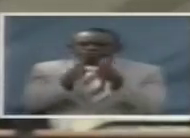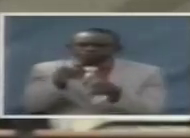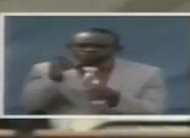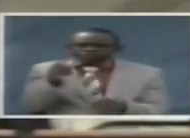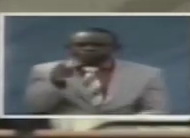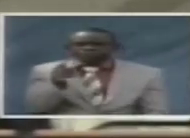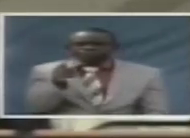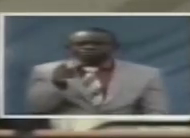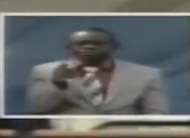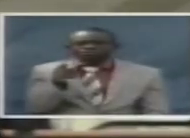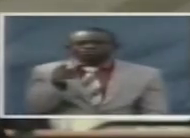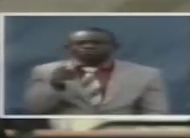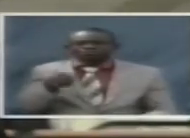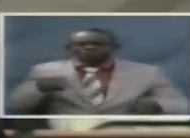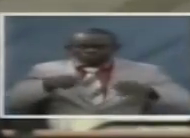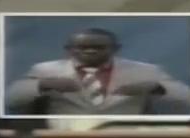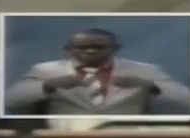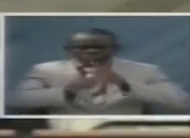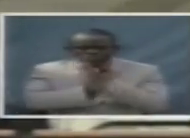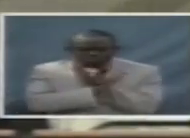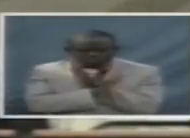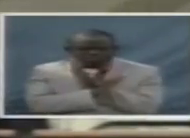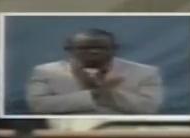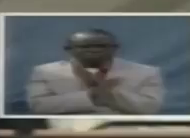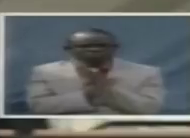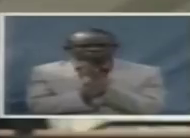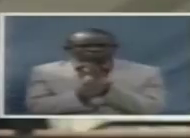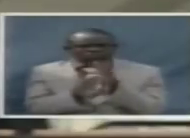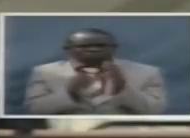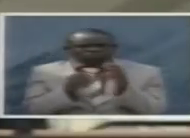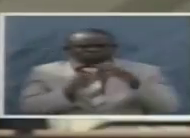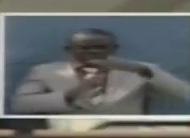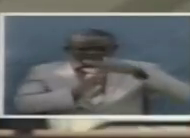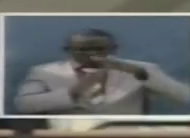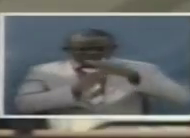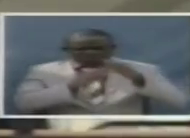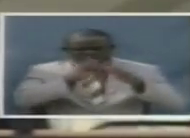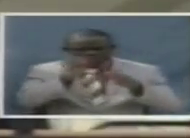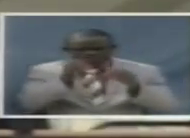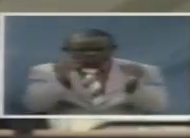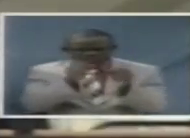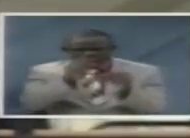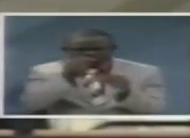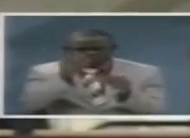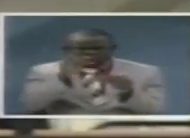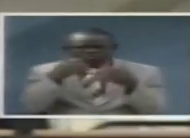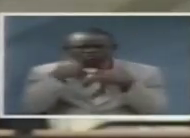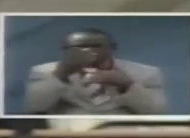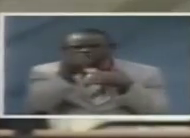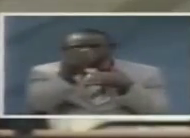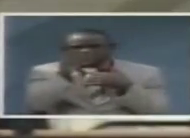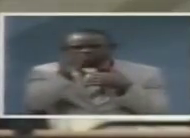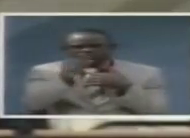Mr. Speaker, the stock of domestic arrears as at the end of June 2017 was 13.2